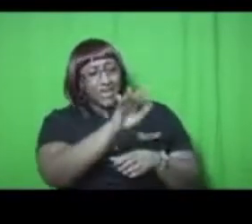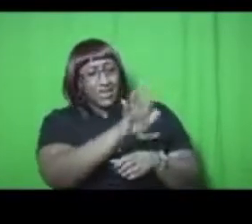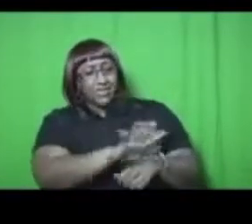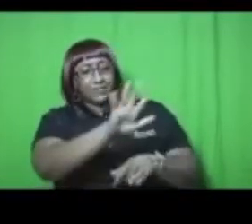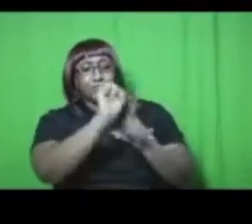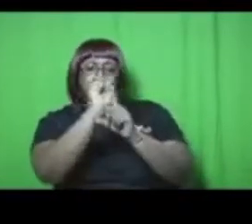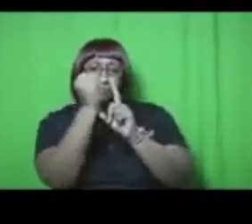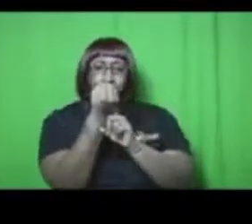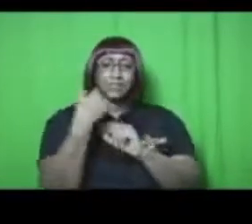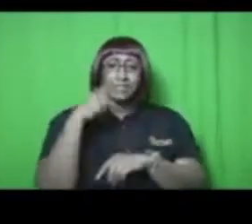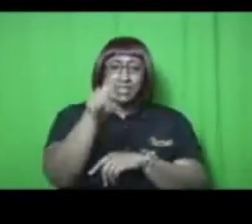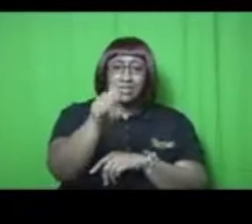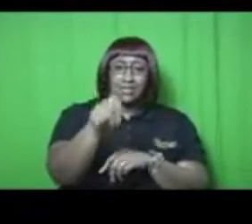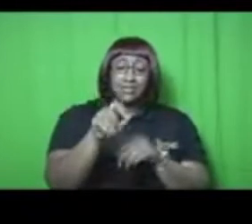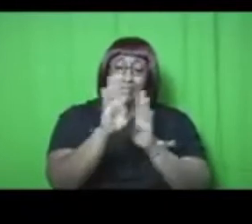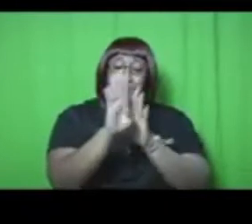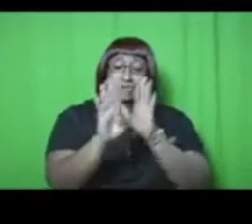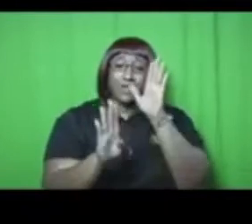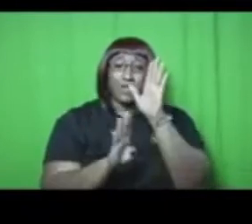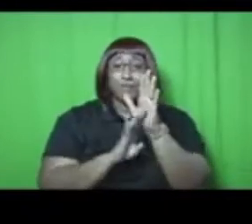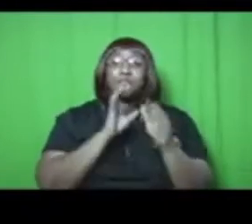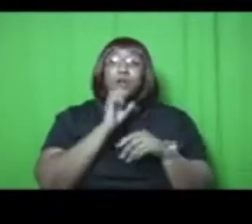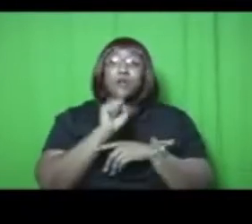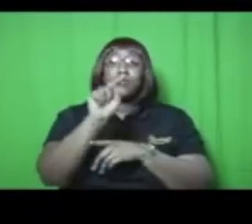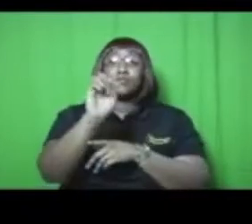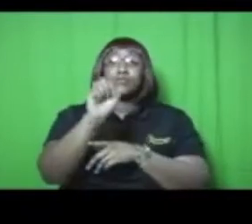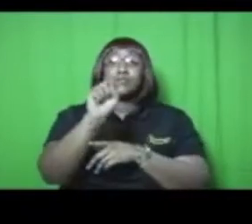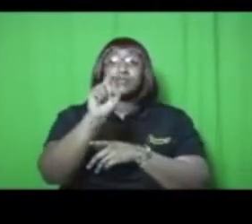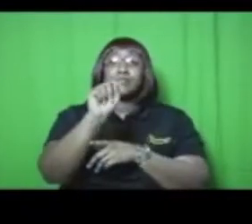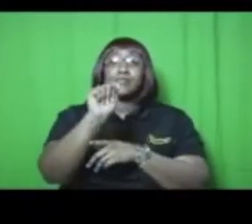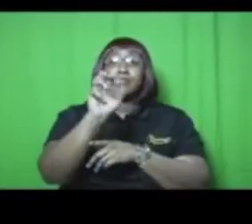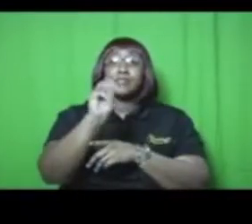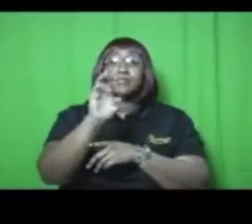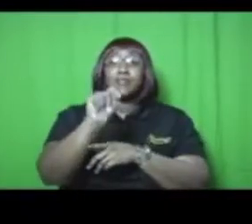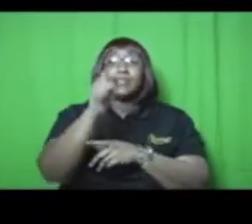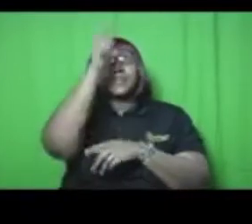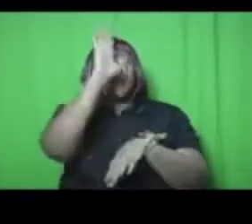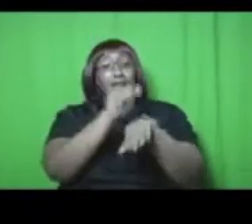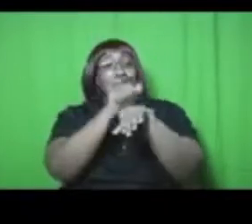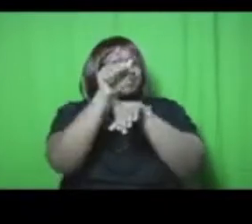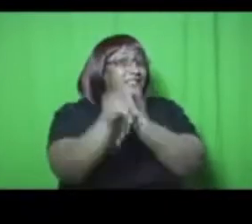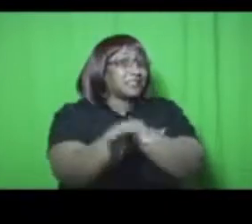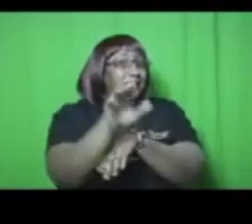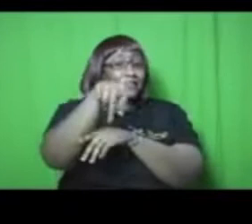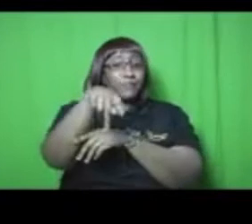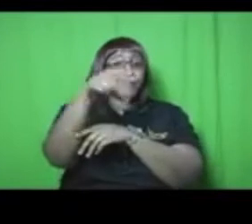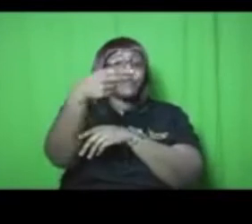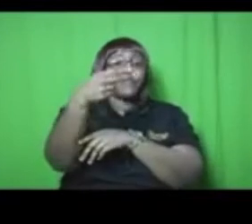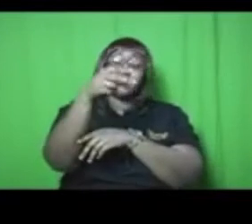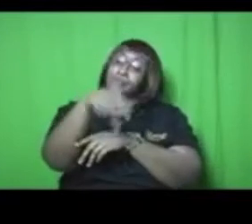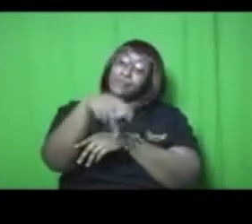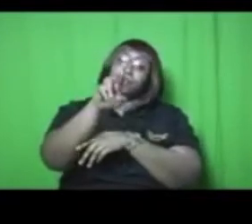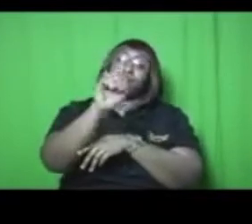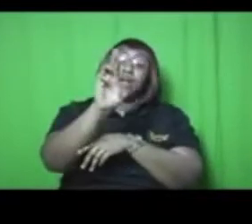situation. And in the Bible, in the Old Testament, God sent prophets who gave the Rhema